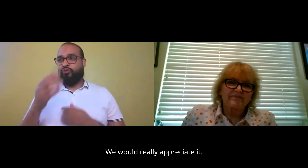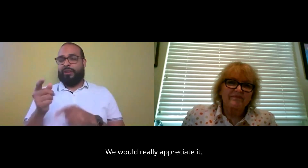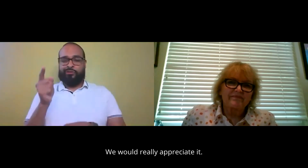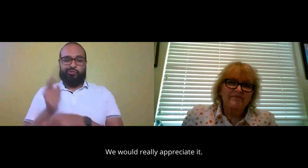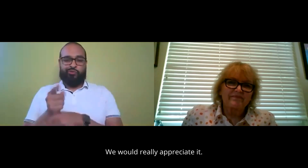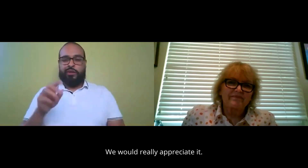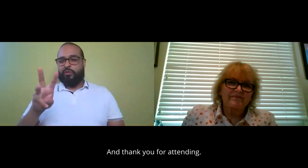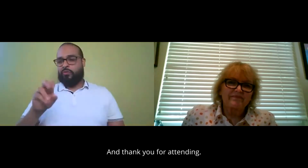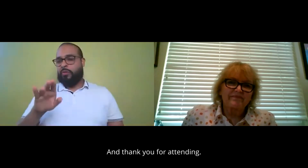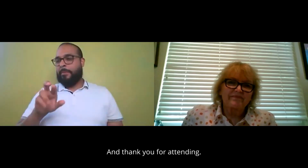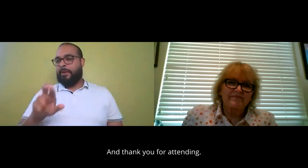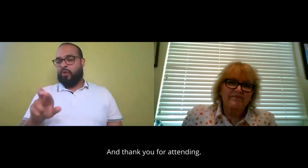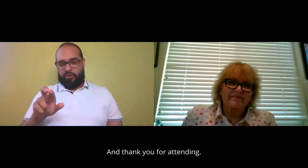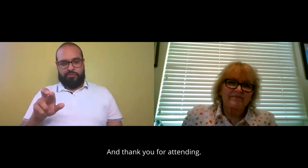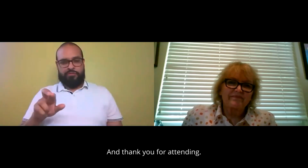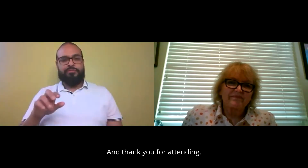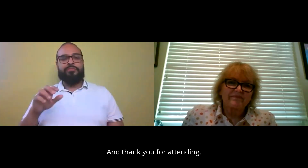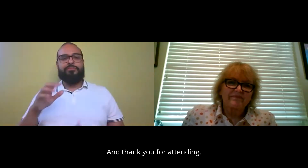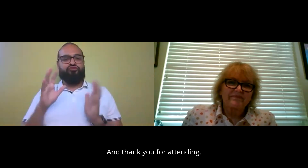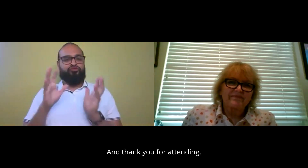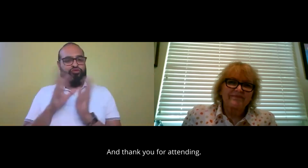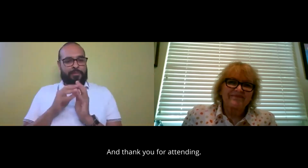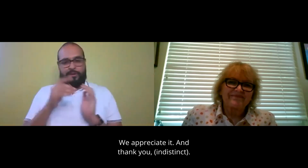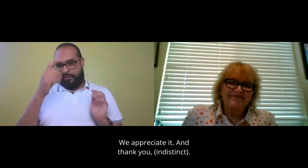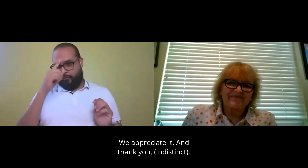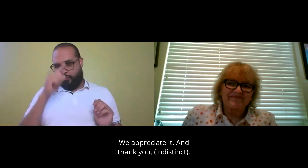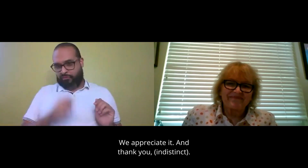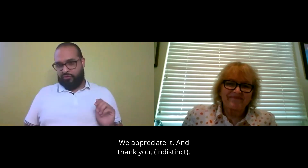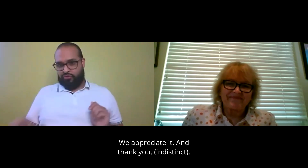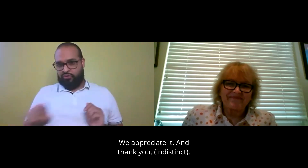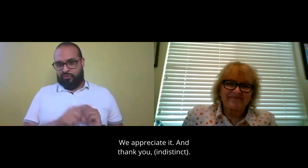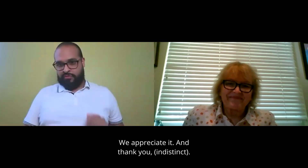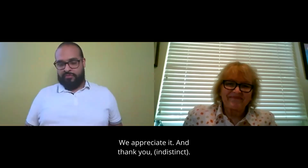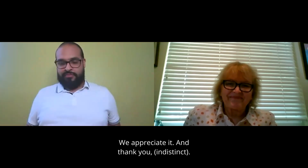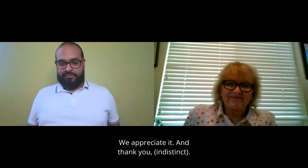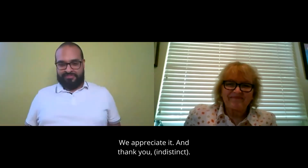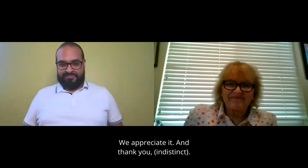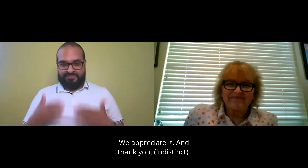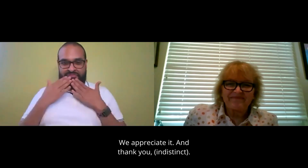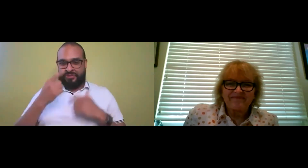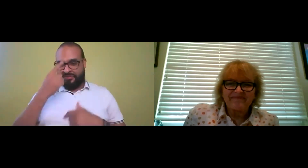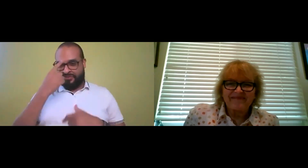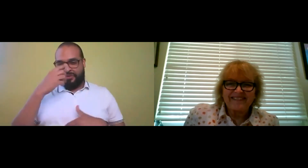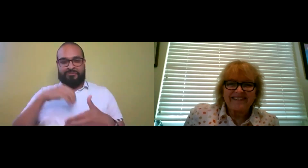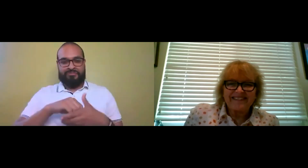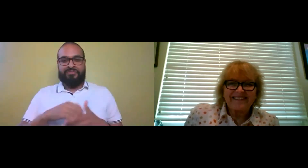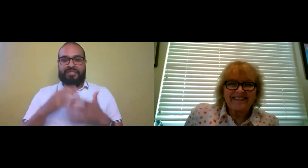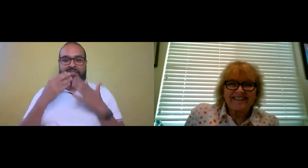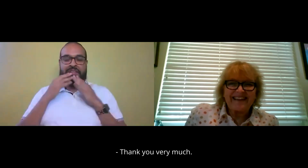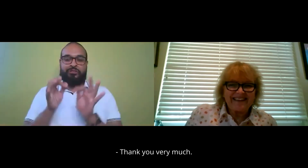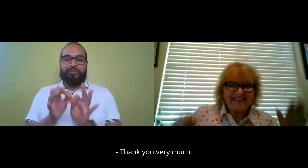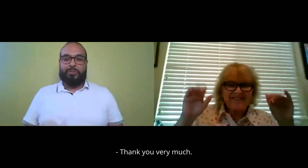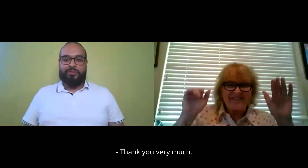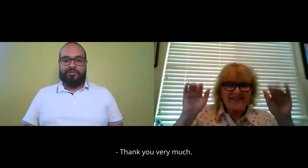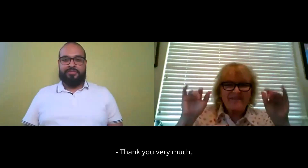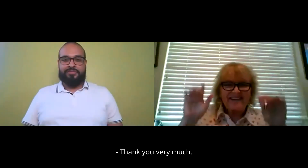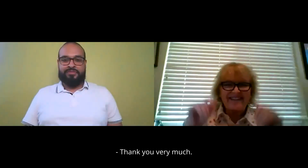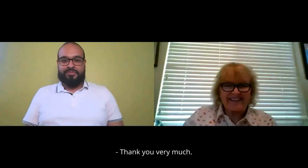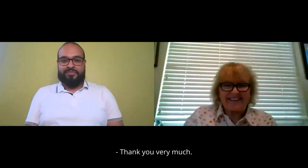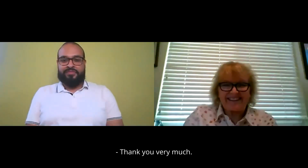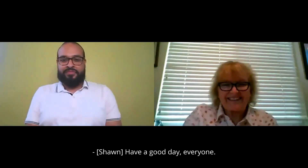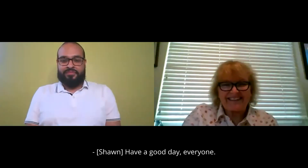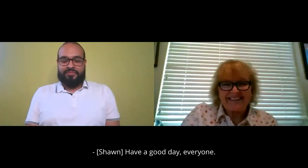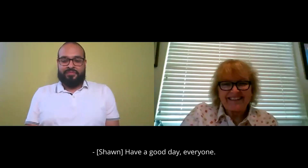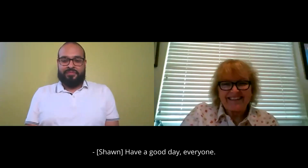really appreciate it. And thank you for attending. We appreciate it. And thank you, Juan. Thank you very